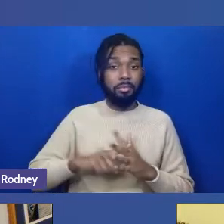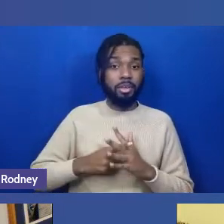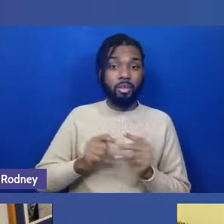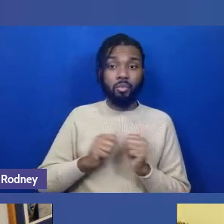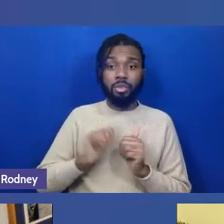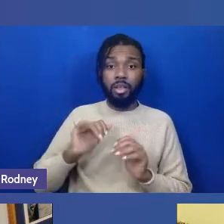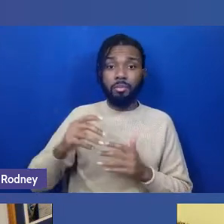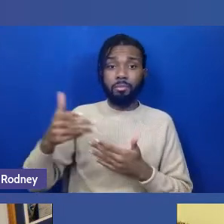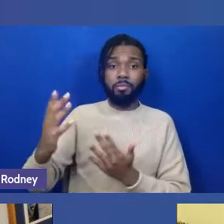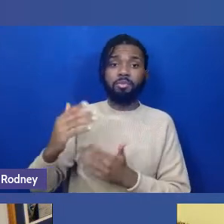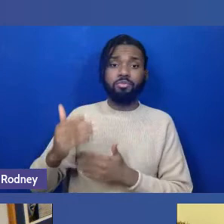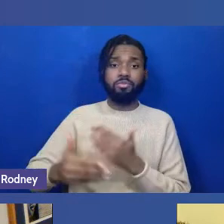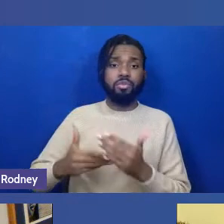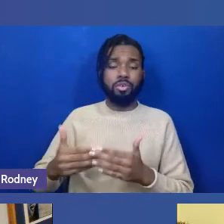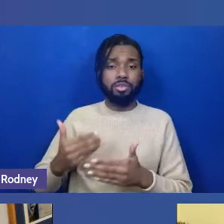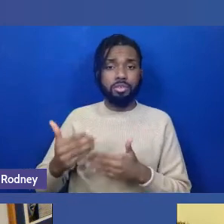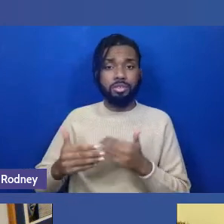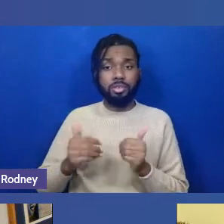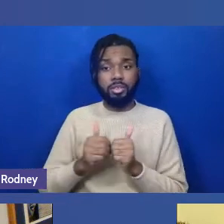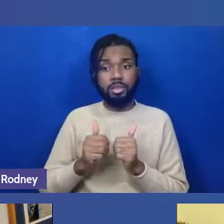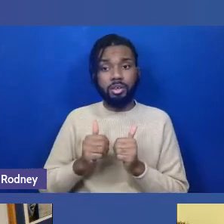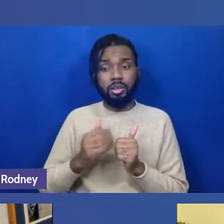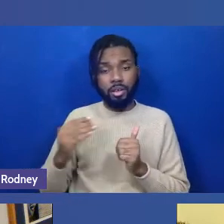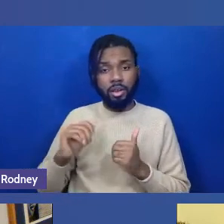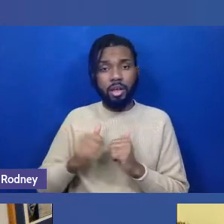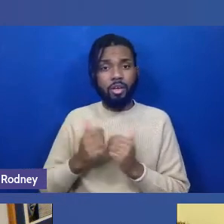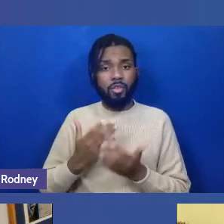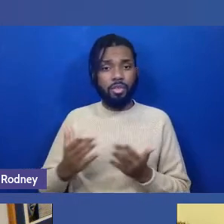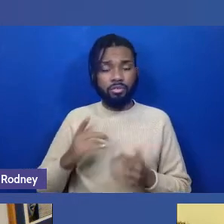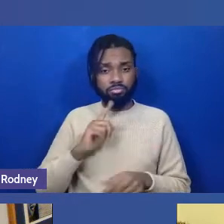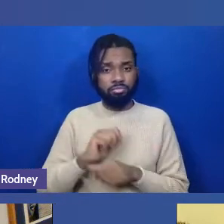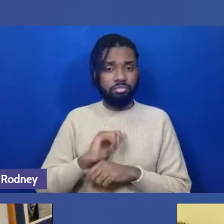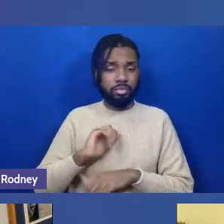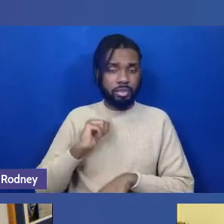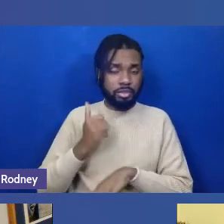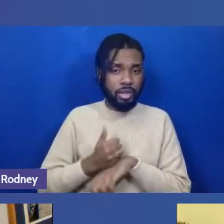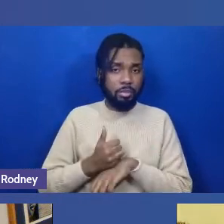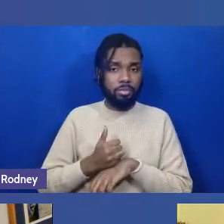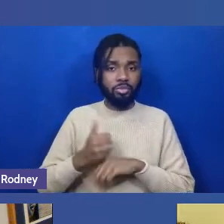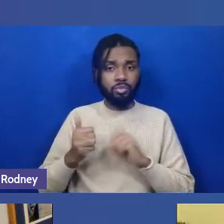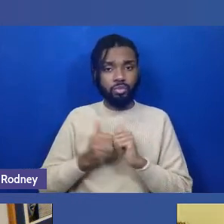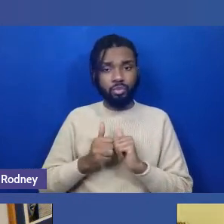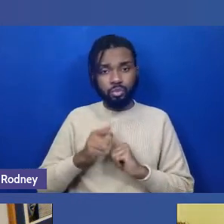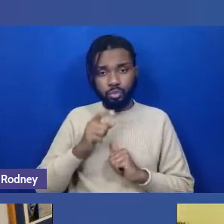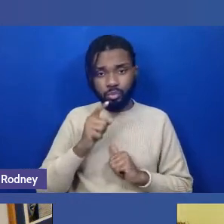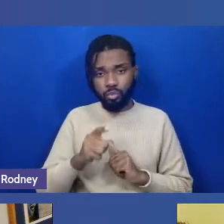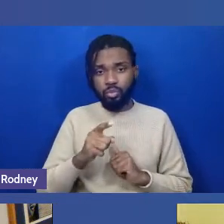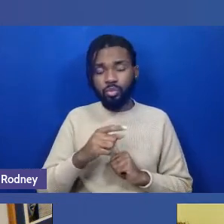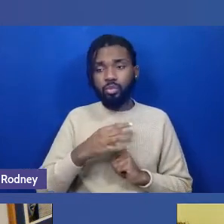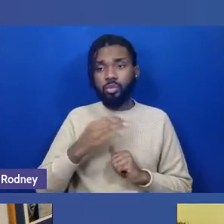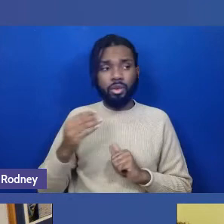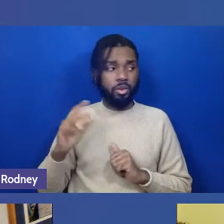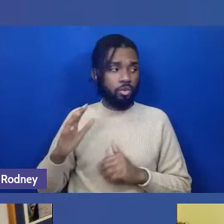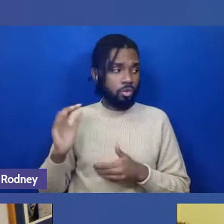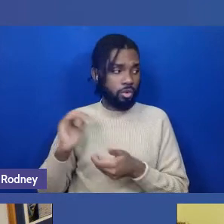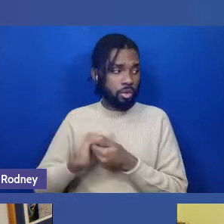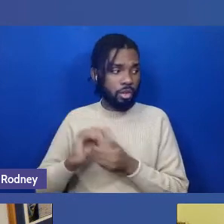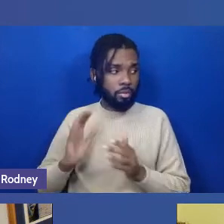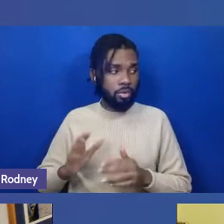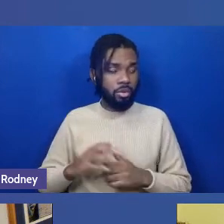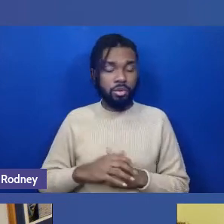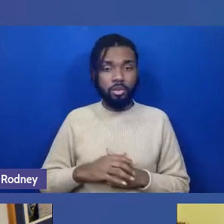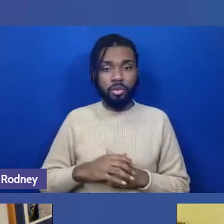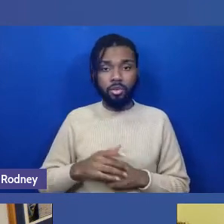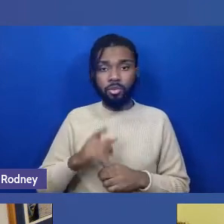things really get established between you and a collaborator partner